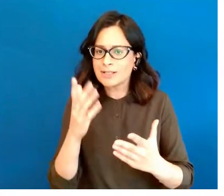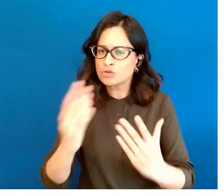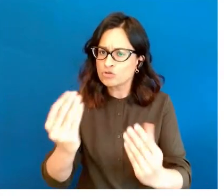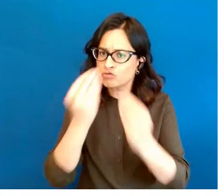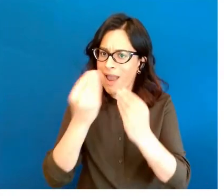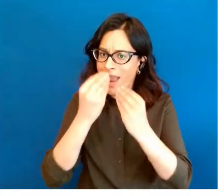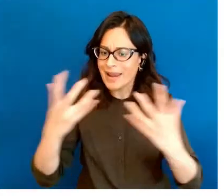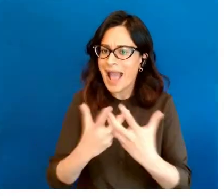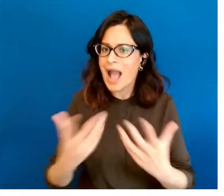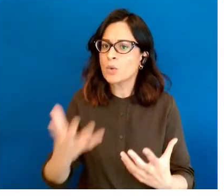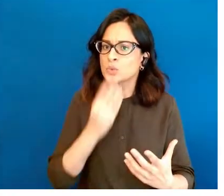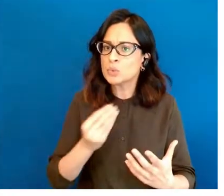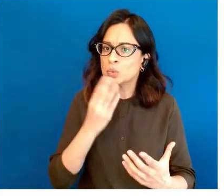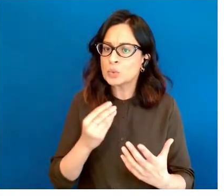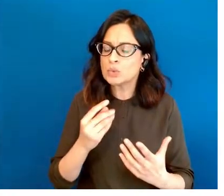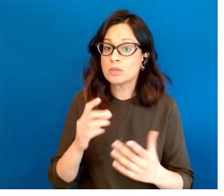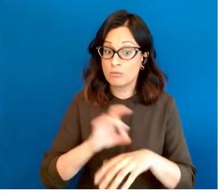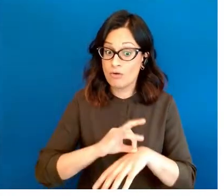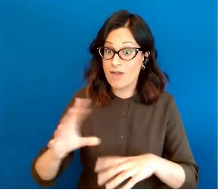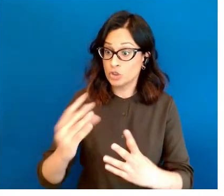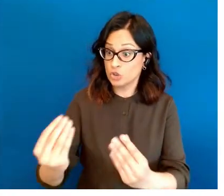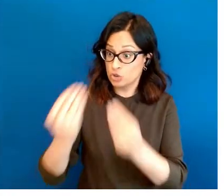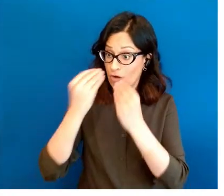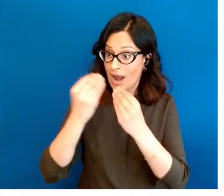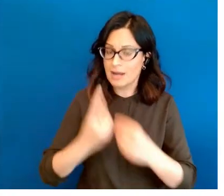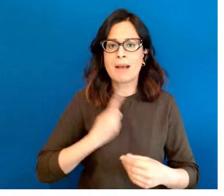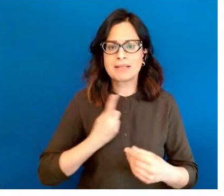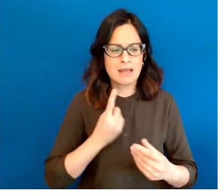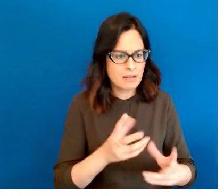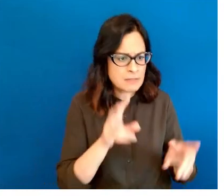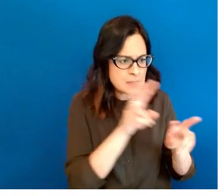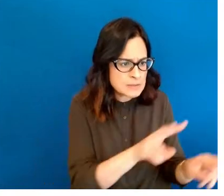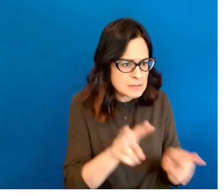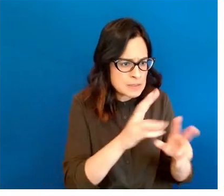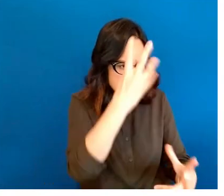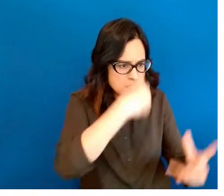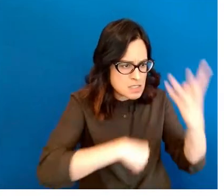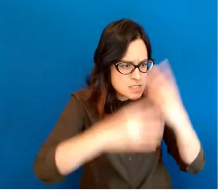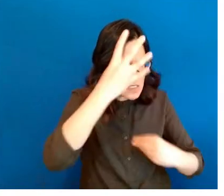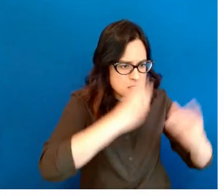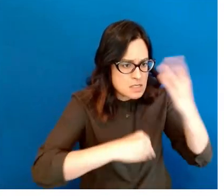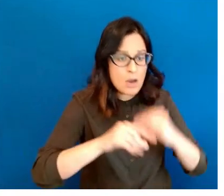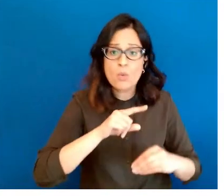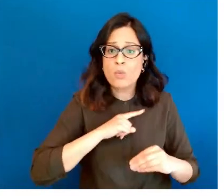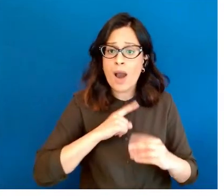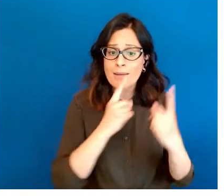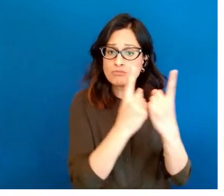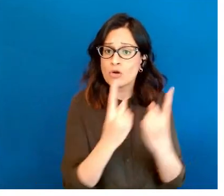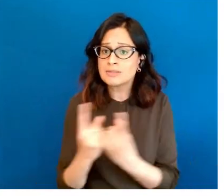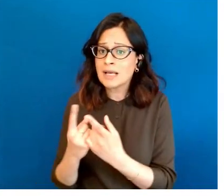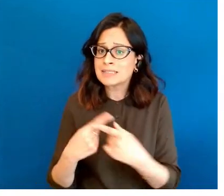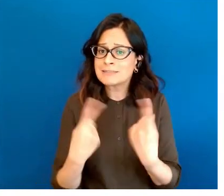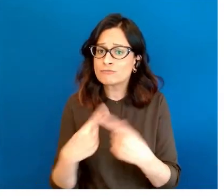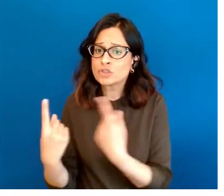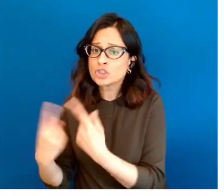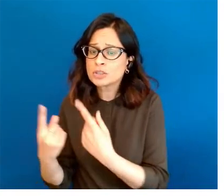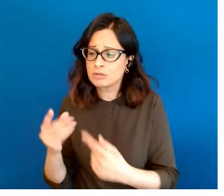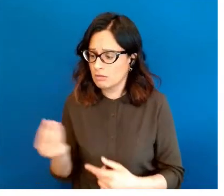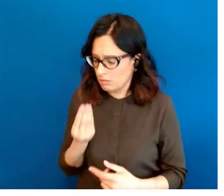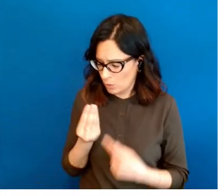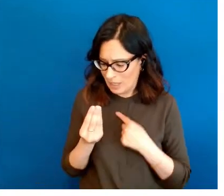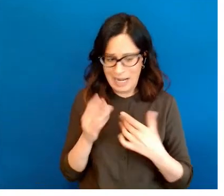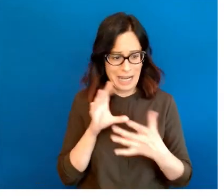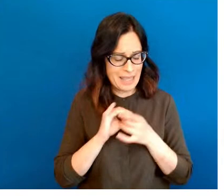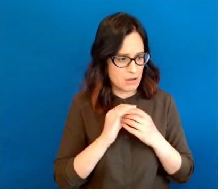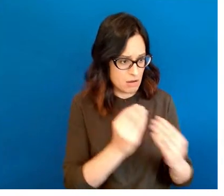reinforce that themselves by looking at training videos specific for the product that they've been supplied. We should be encouraging them to download the